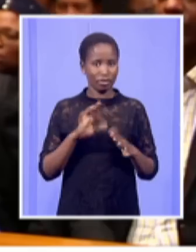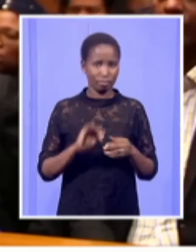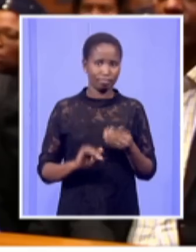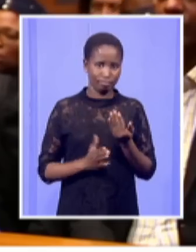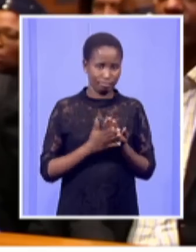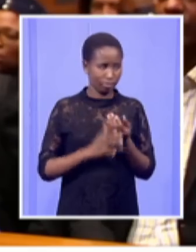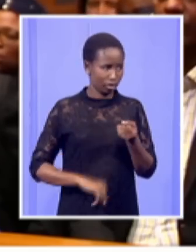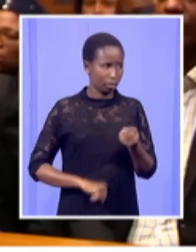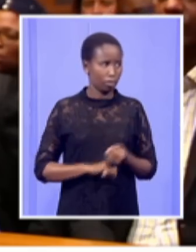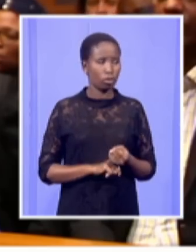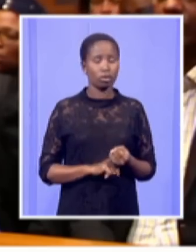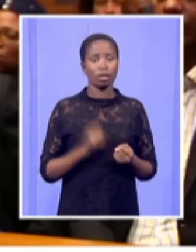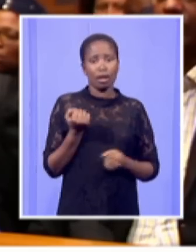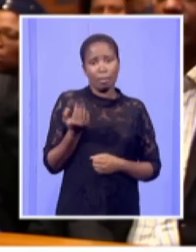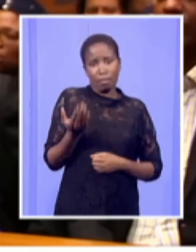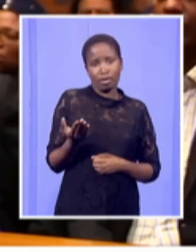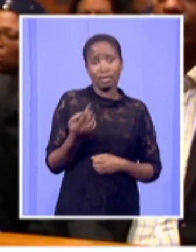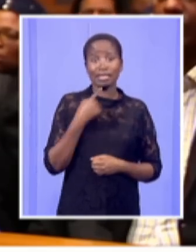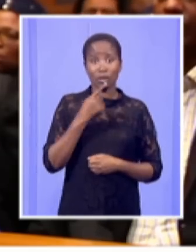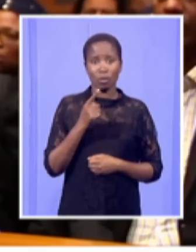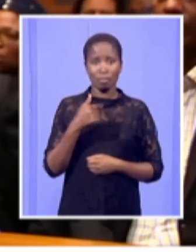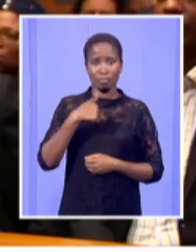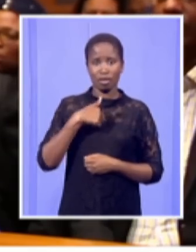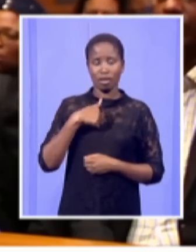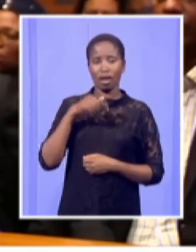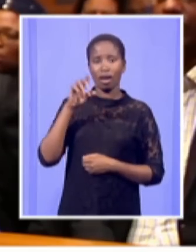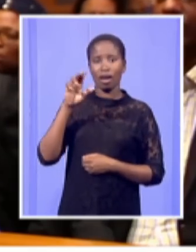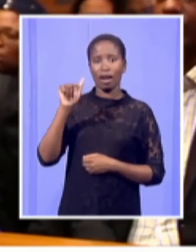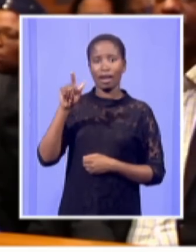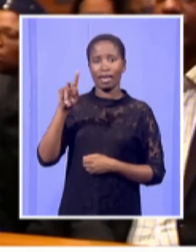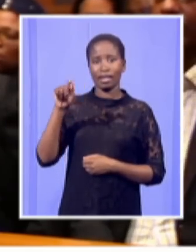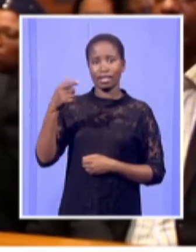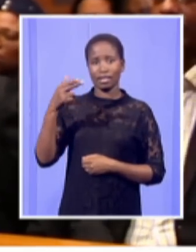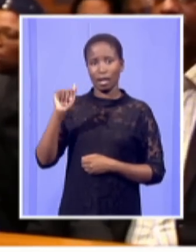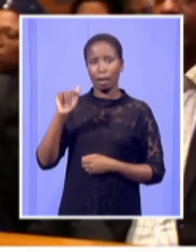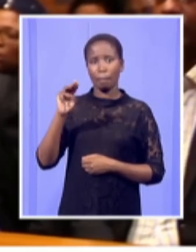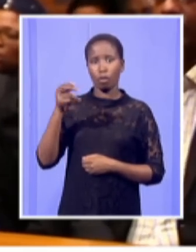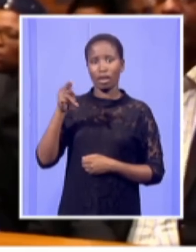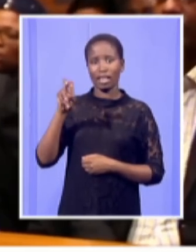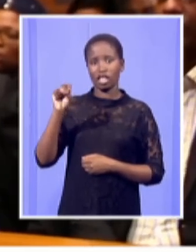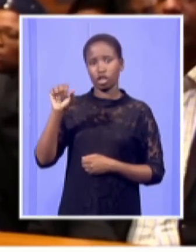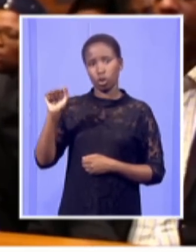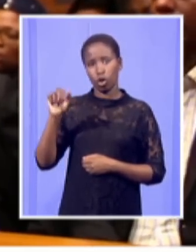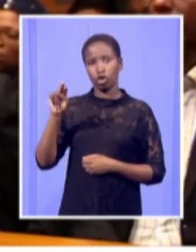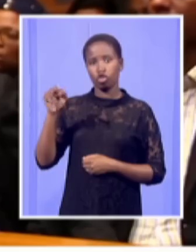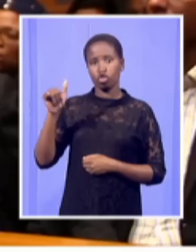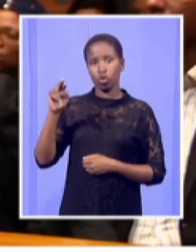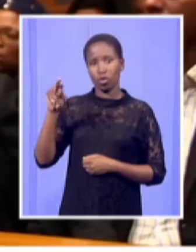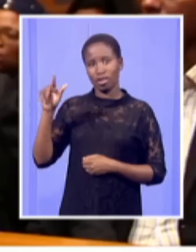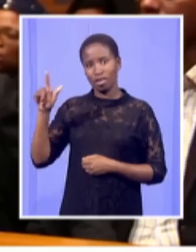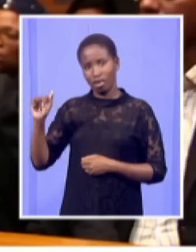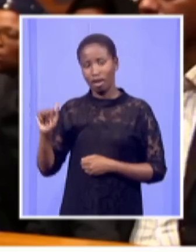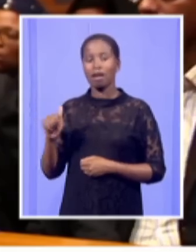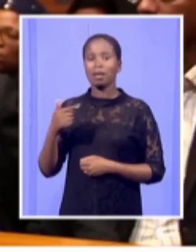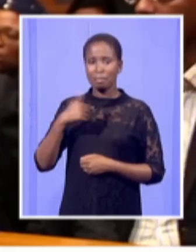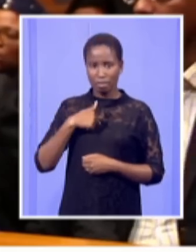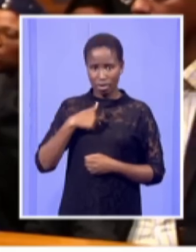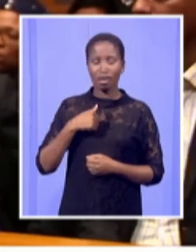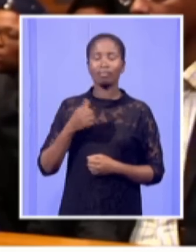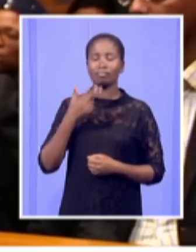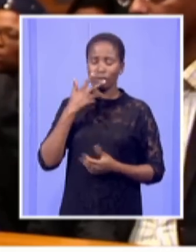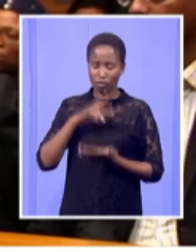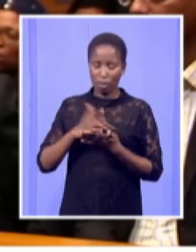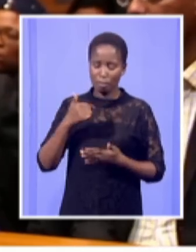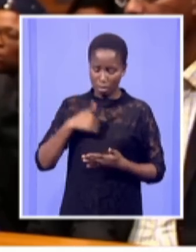application. It reads as follows: I, the undersigned, Litam Mbalenhle Mthethwa, do hereby make oath and state that I'm an adult male